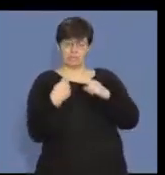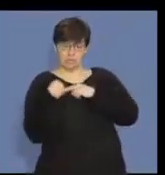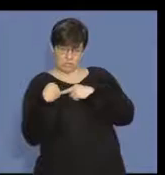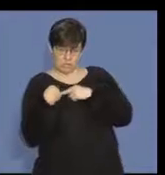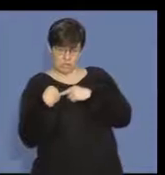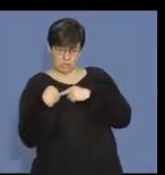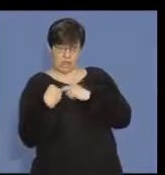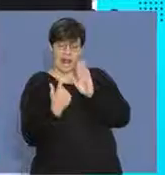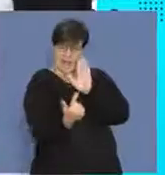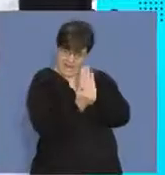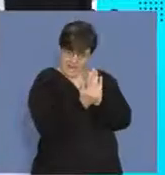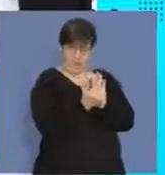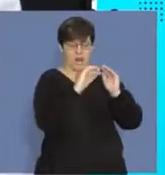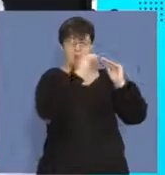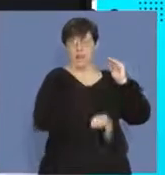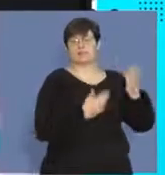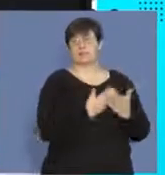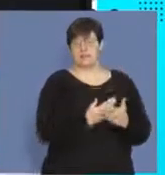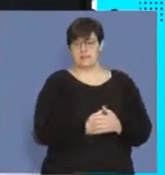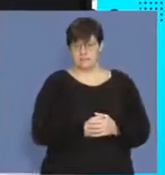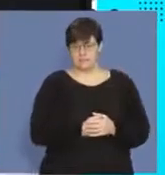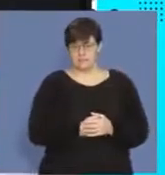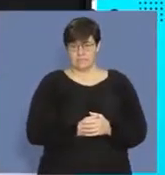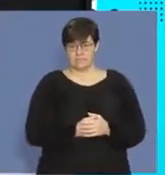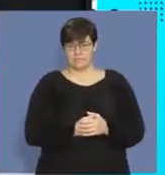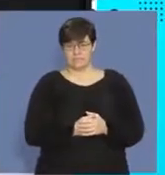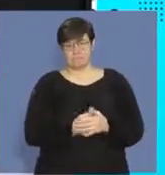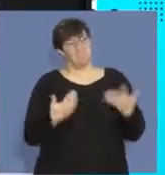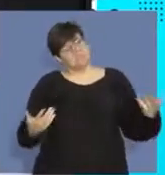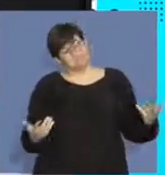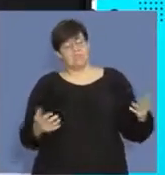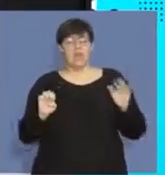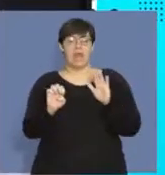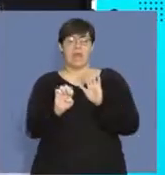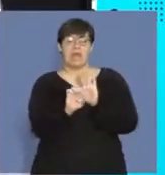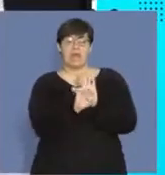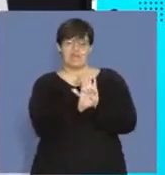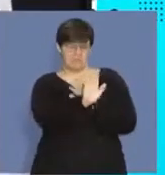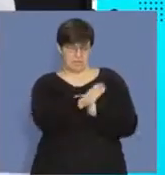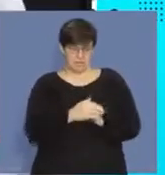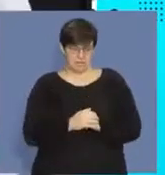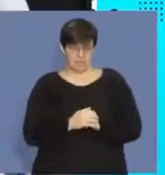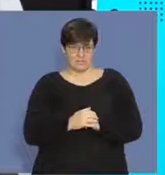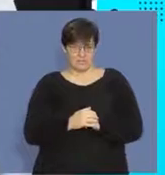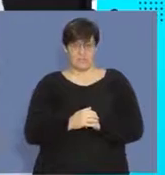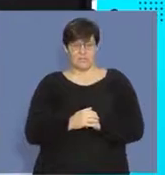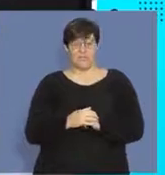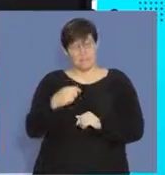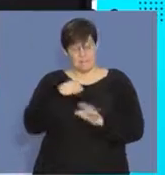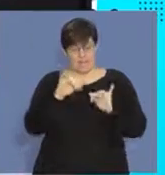liability. Okay? Just to give you an example. If a company is involved with corporate